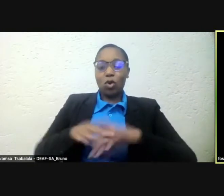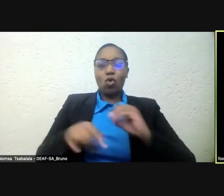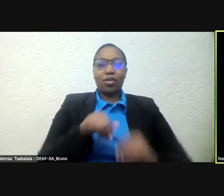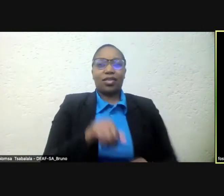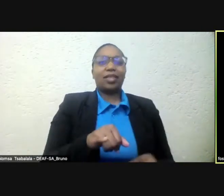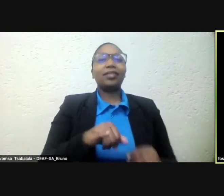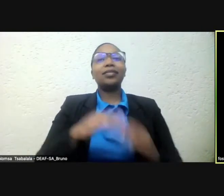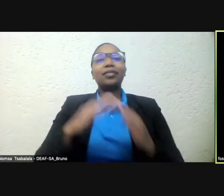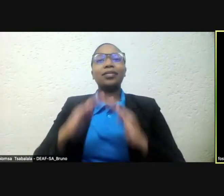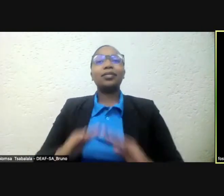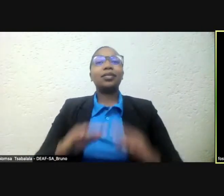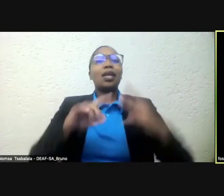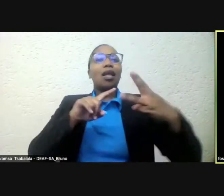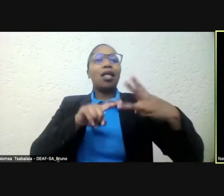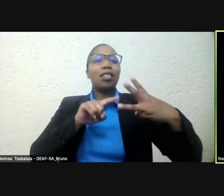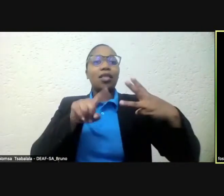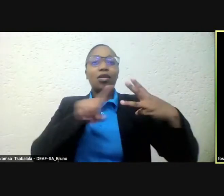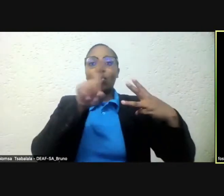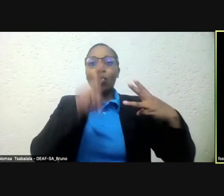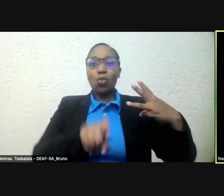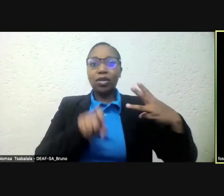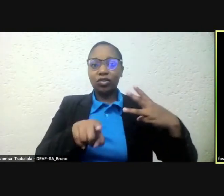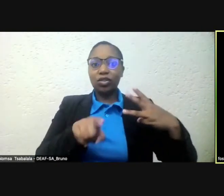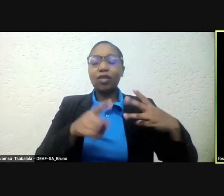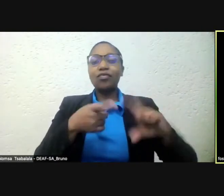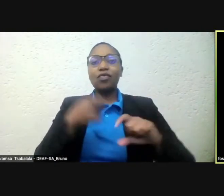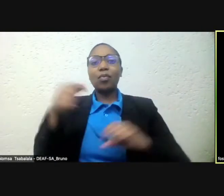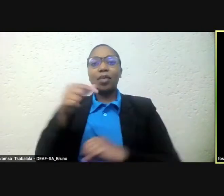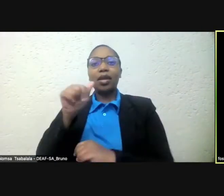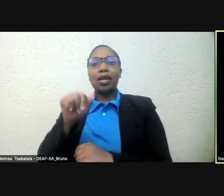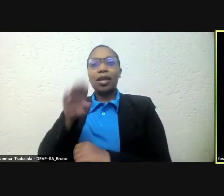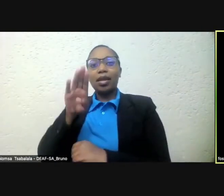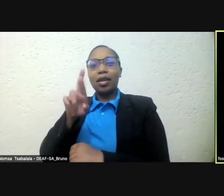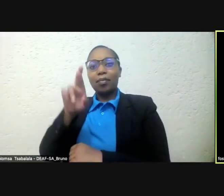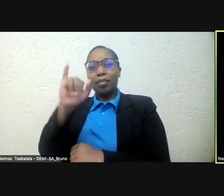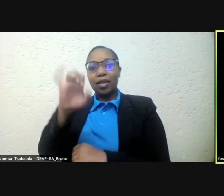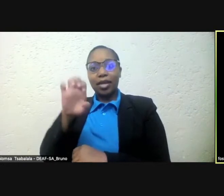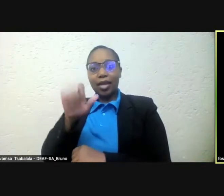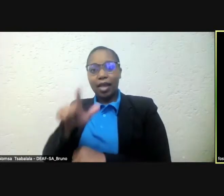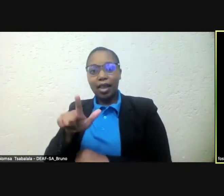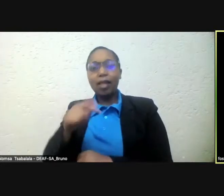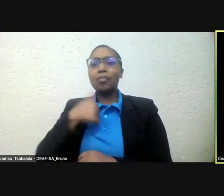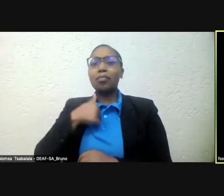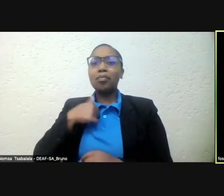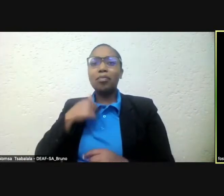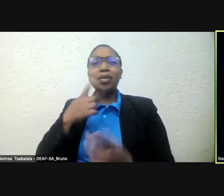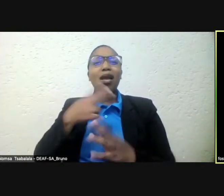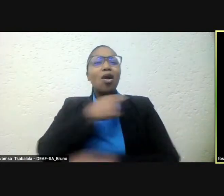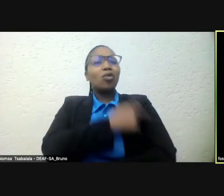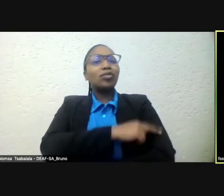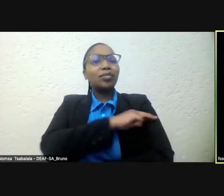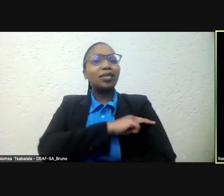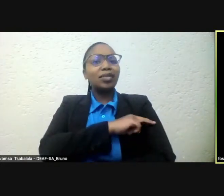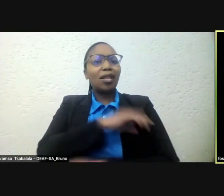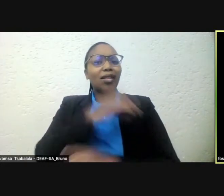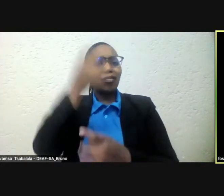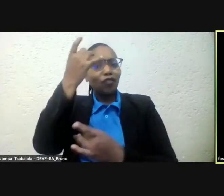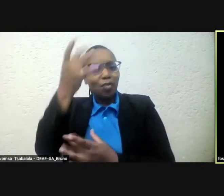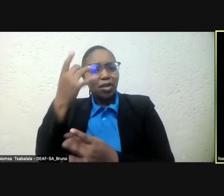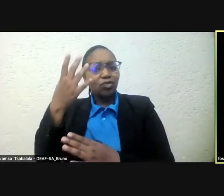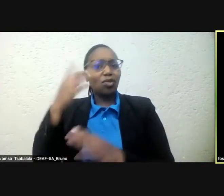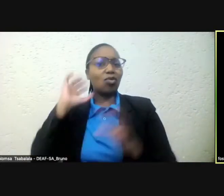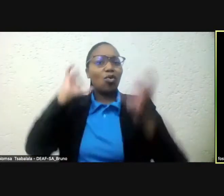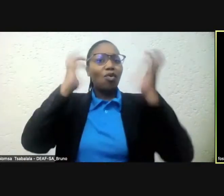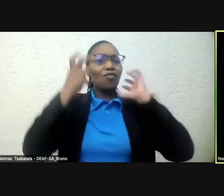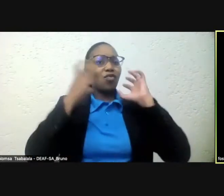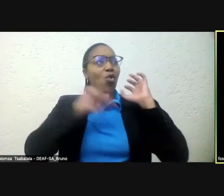from Wall Street Journal. It reads as follows. I'm a bit confused by the hospital data. The numbers have changed, but the graphics say